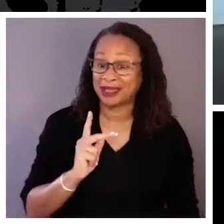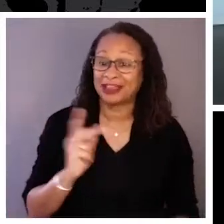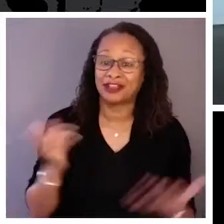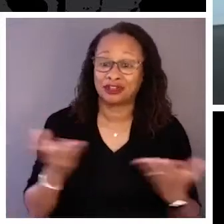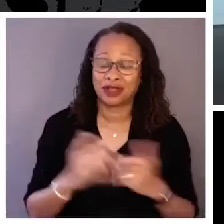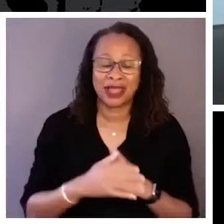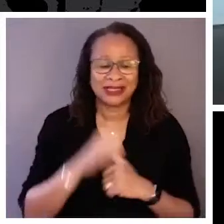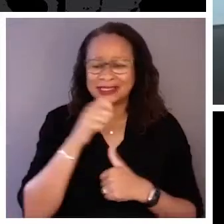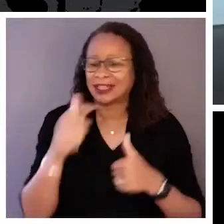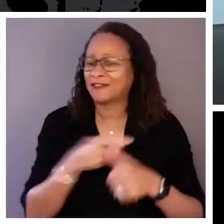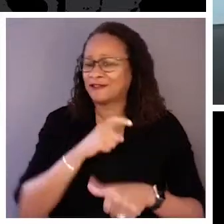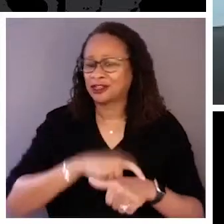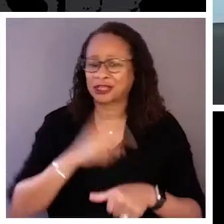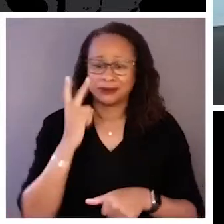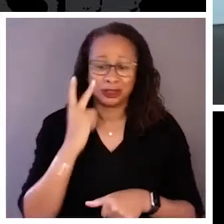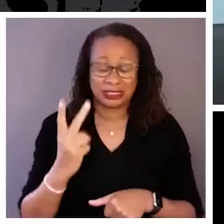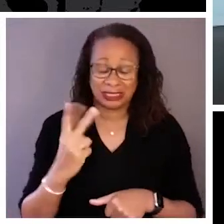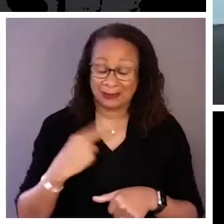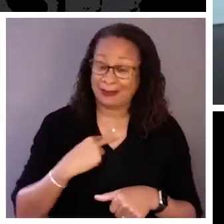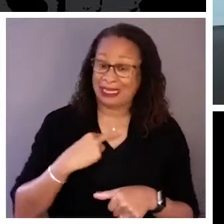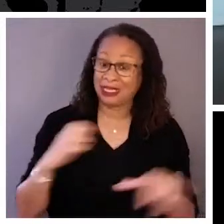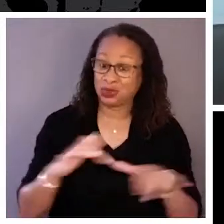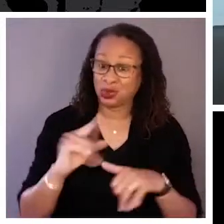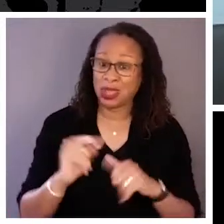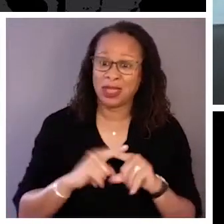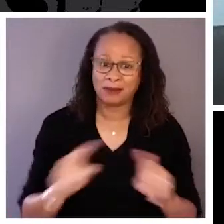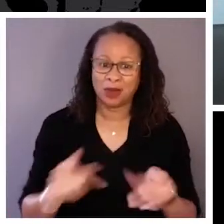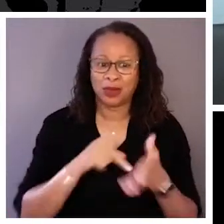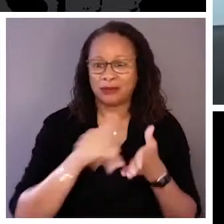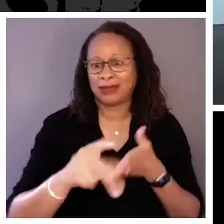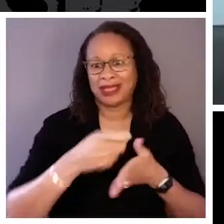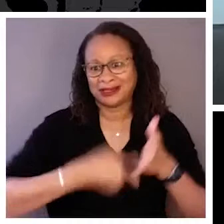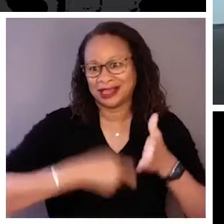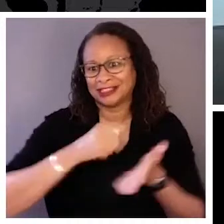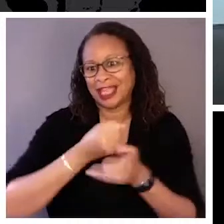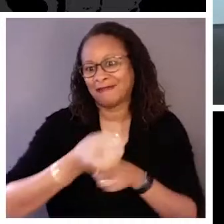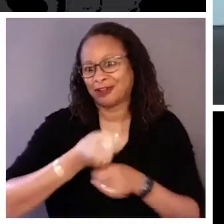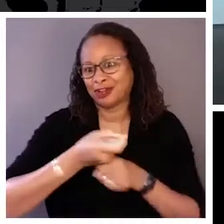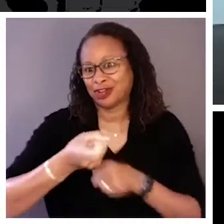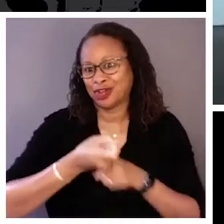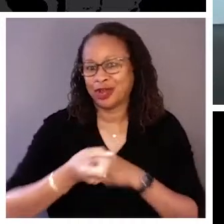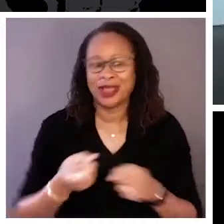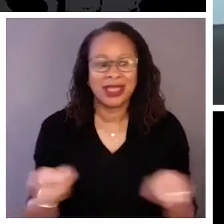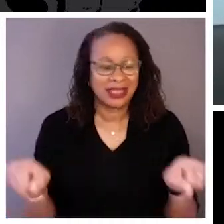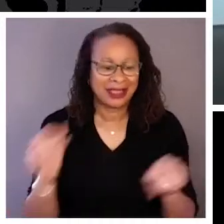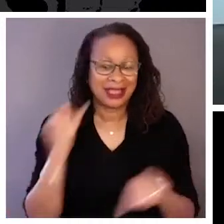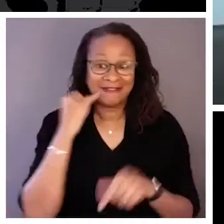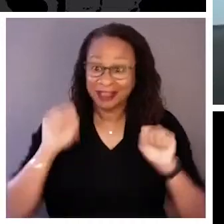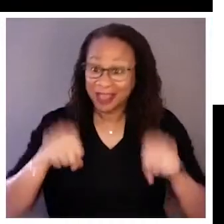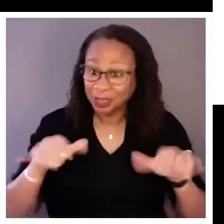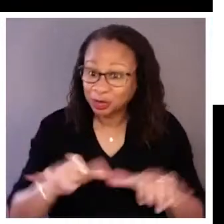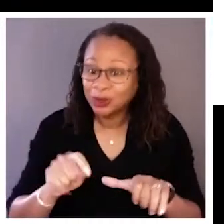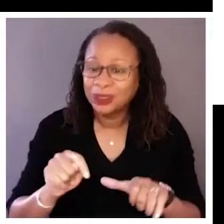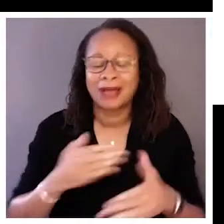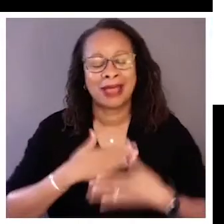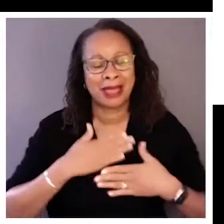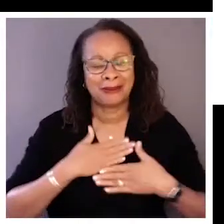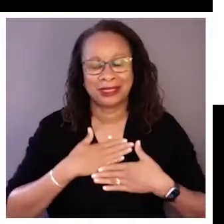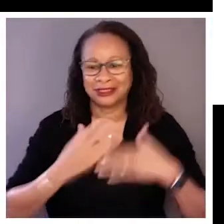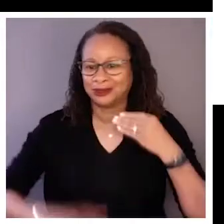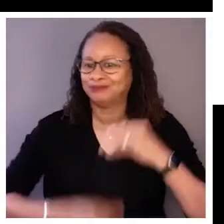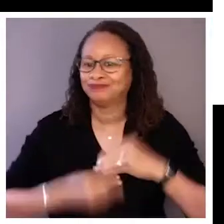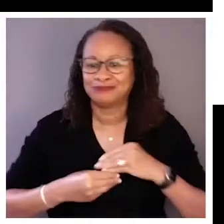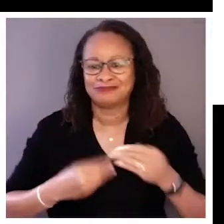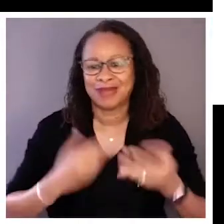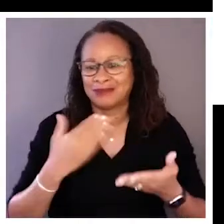first time you've seen me do this, but we pay taxes every year. So as long as I'm able, I'm very happy to help weigh in. What's new this